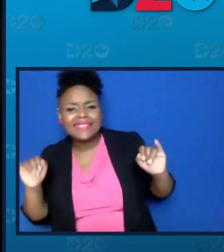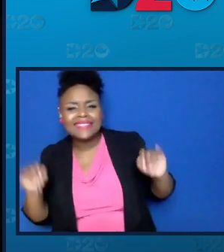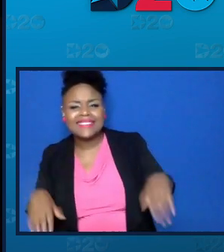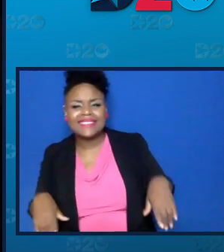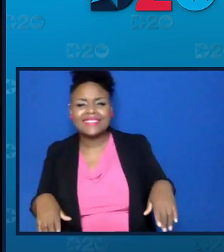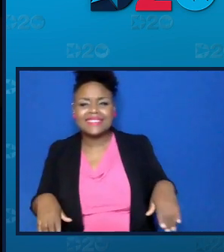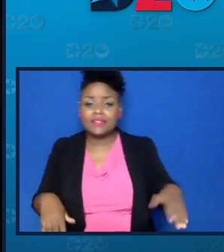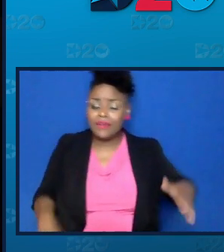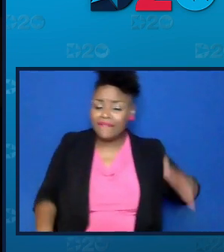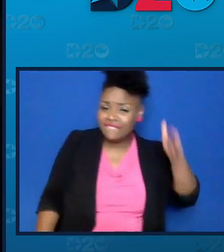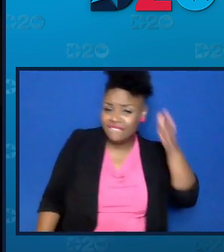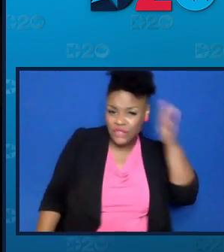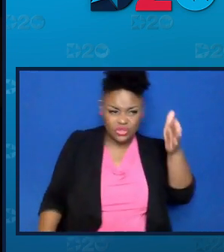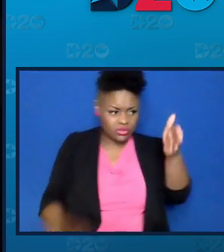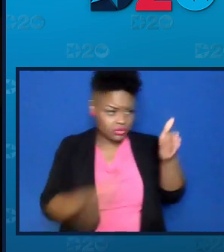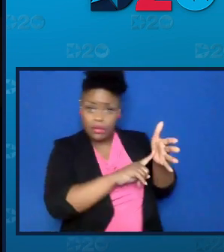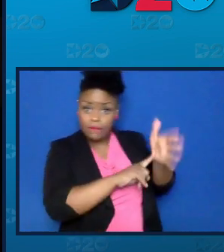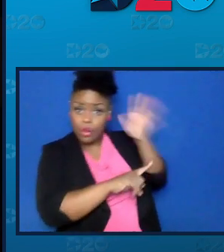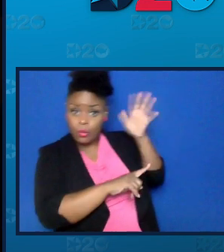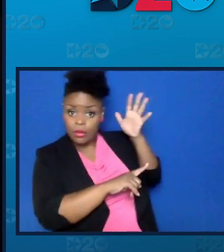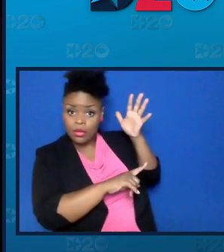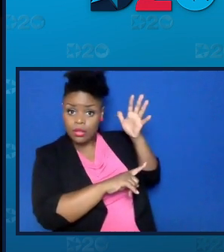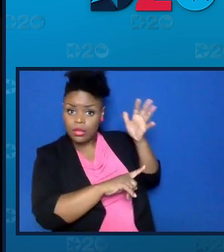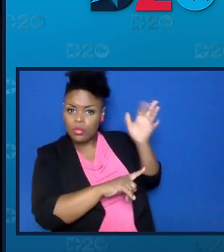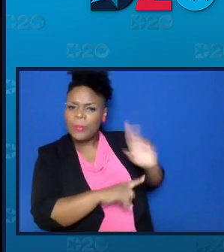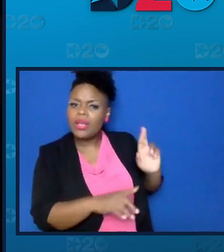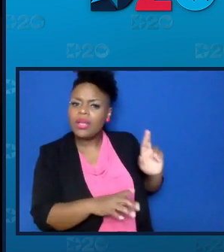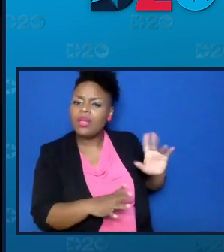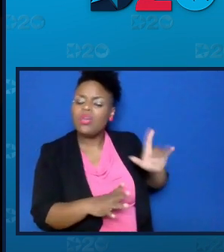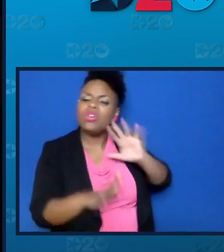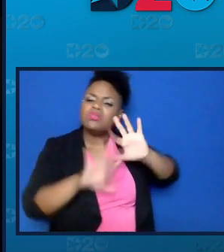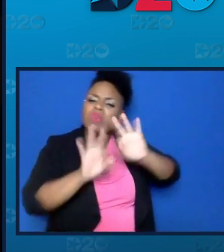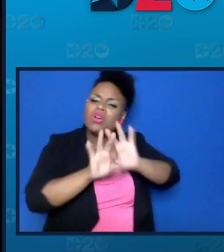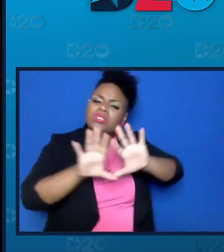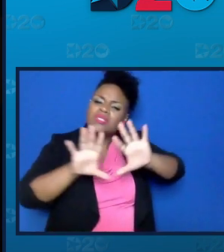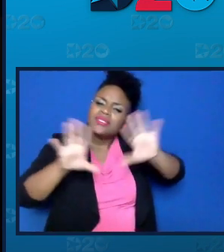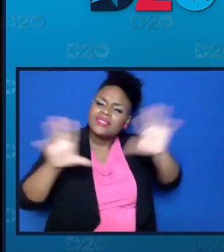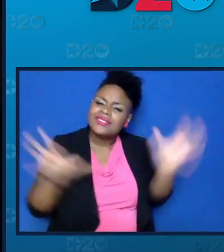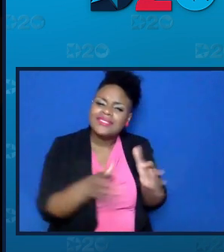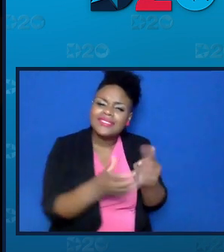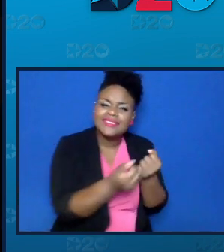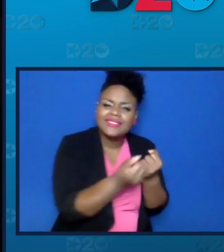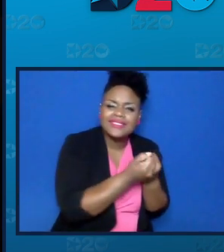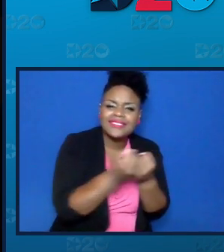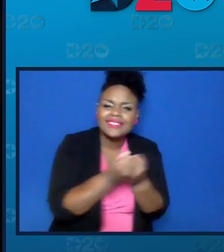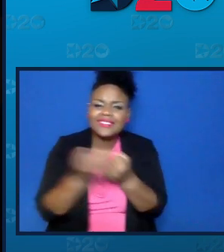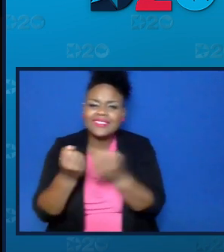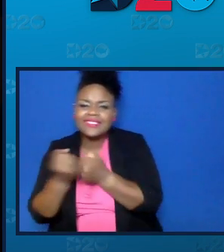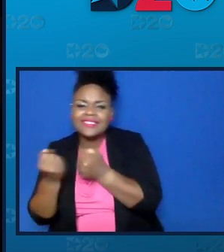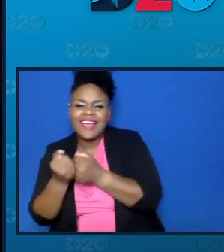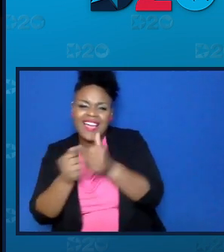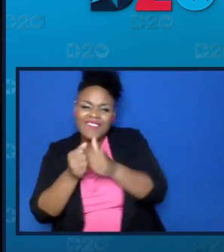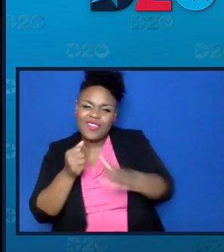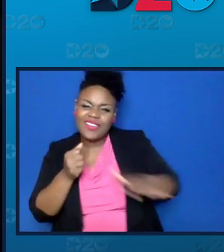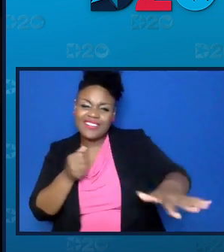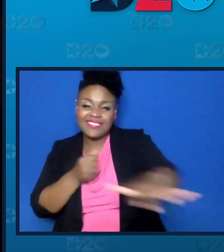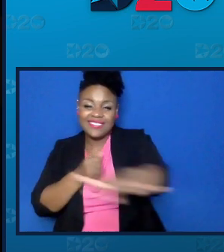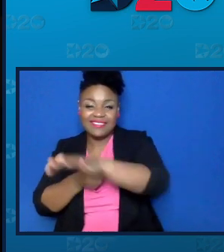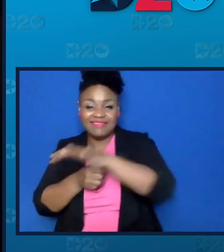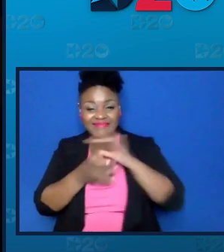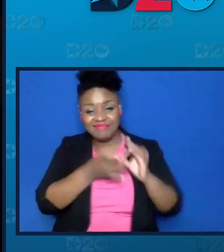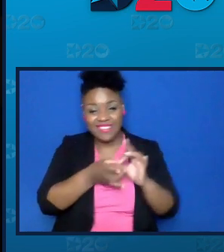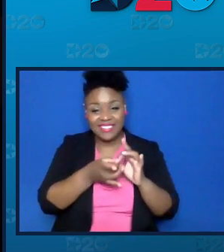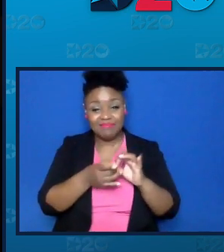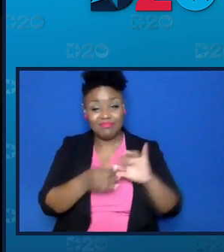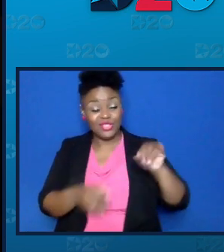an America where everyone belongs. Joe Biden is right. This is a contest for the soul of